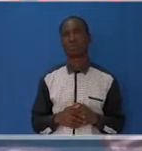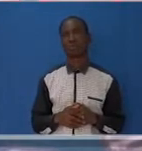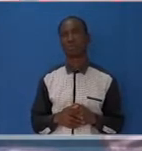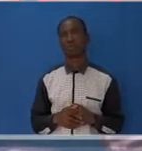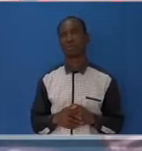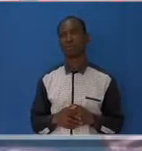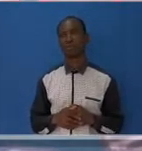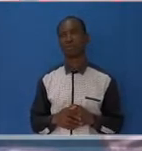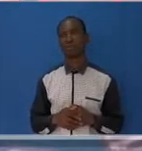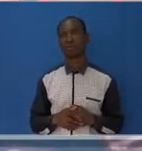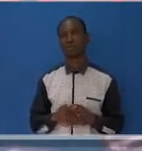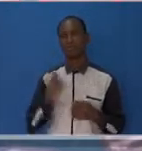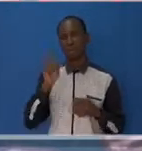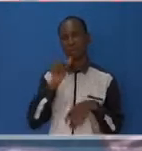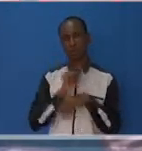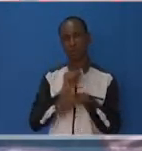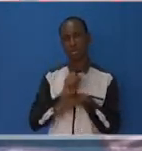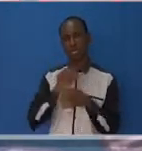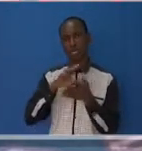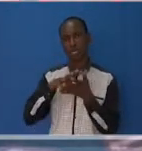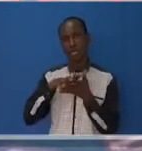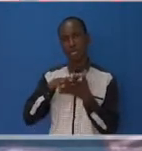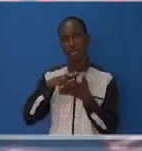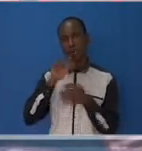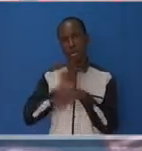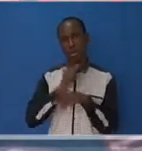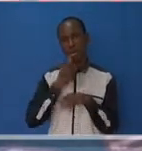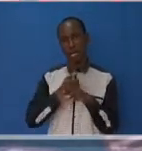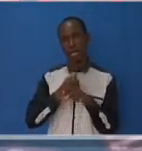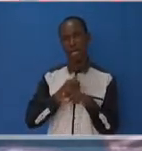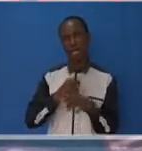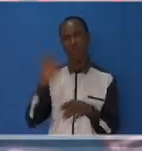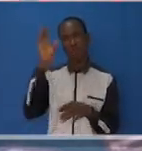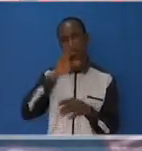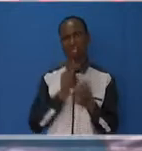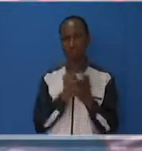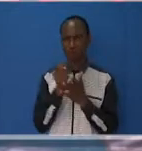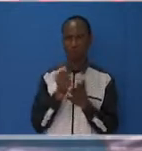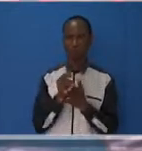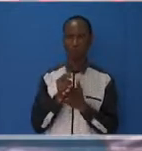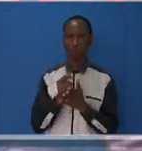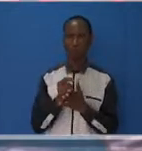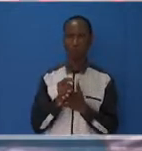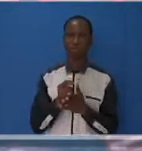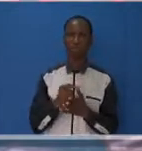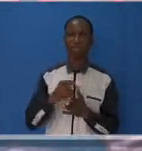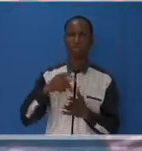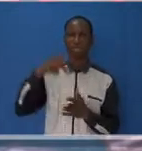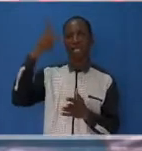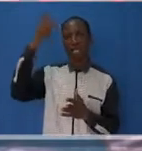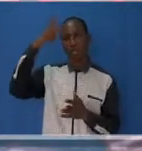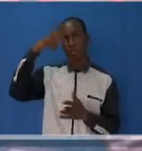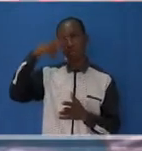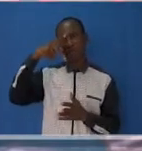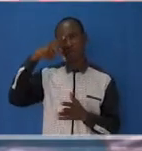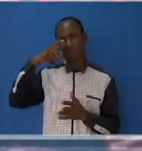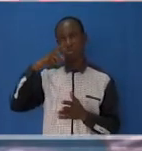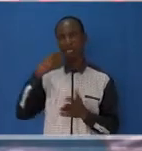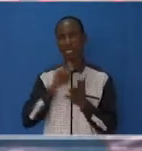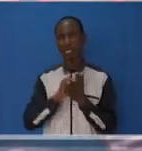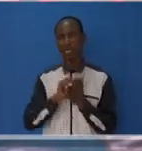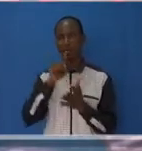ubeso na ubeye na tu mebusa meti aduonu miensa nje mu aduonu miensa ose to no kware no na